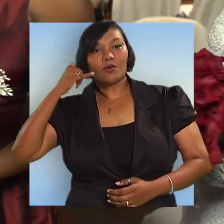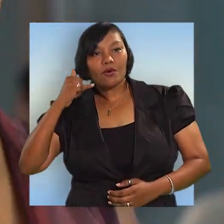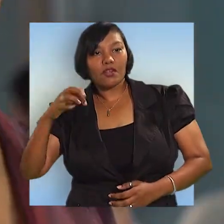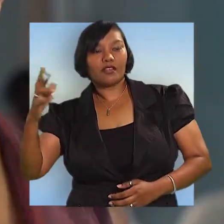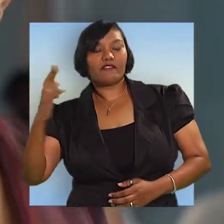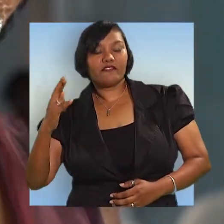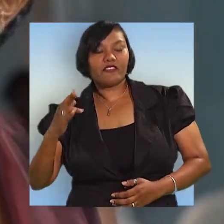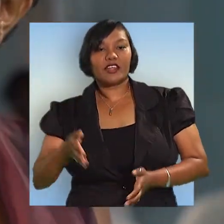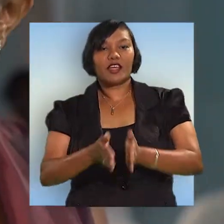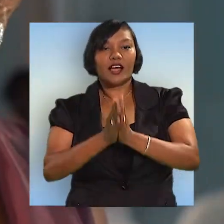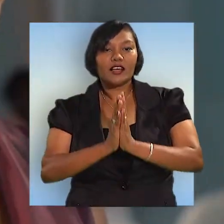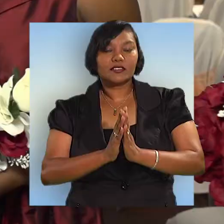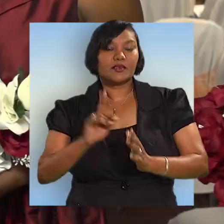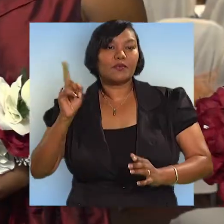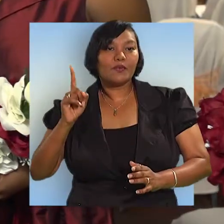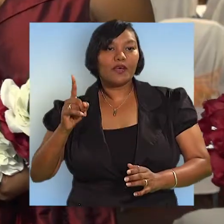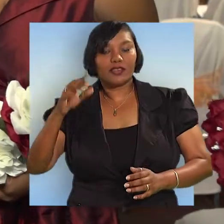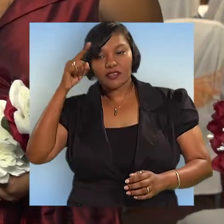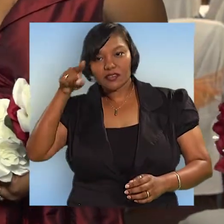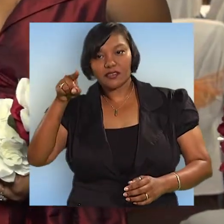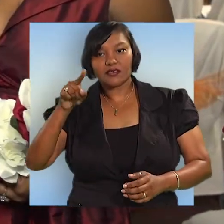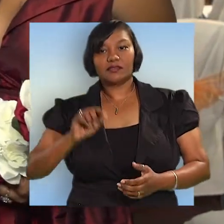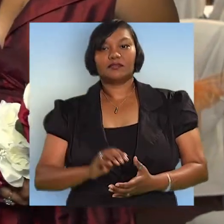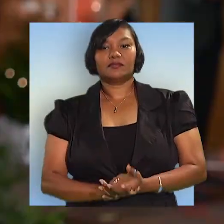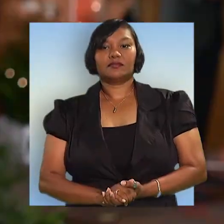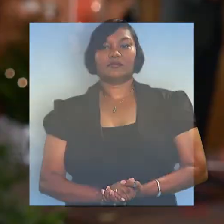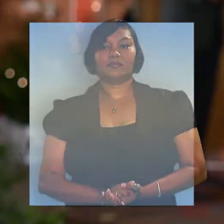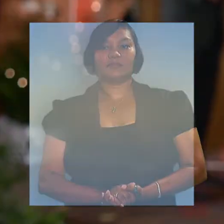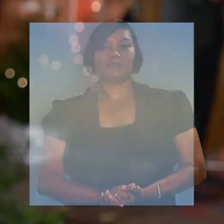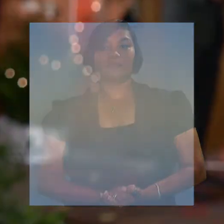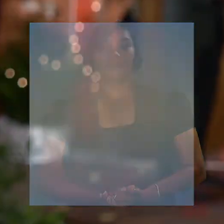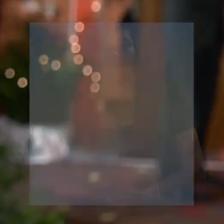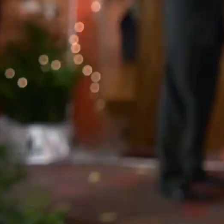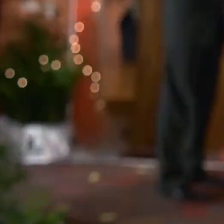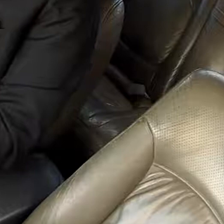Chad, just call your friend and find out where he is.